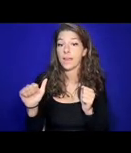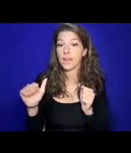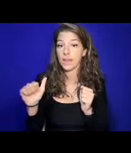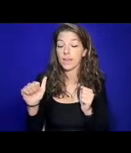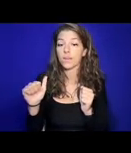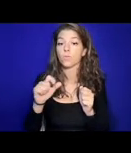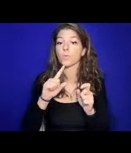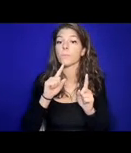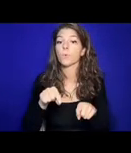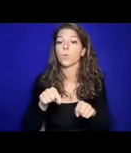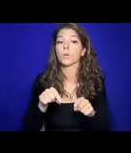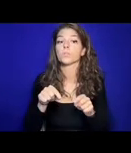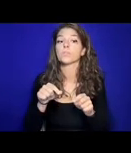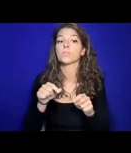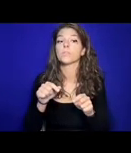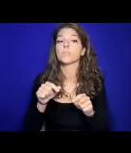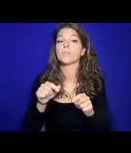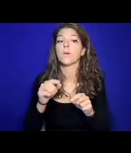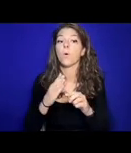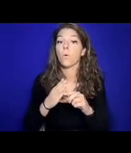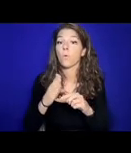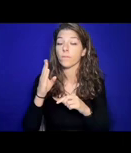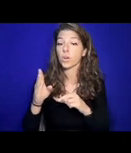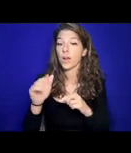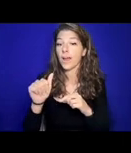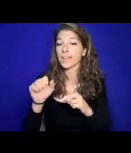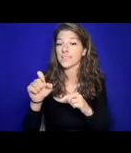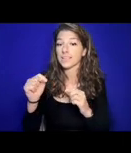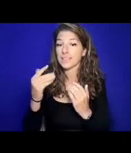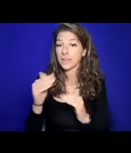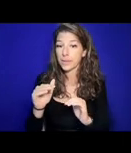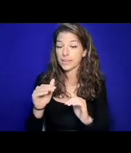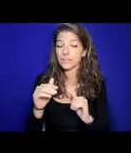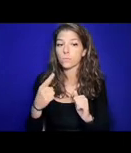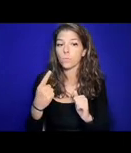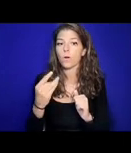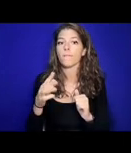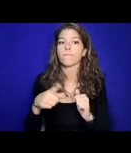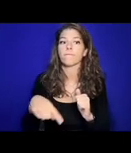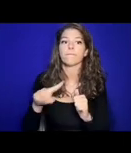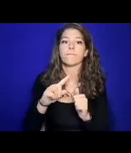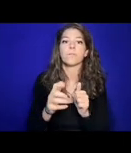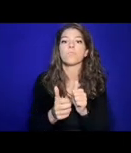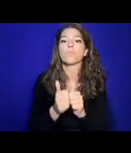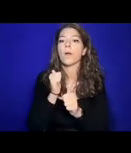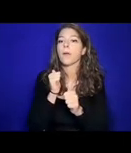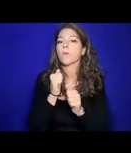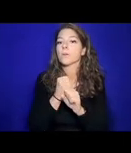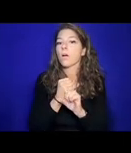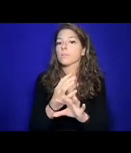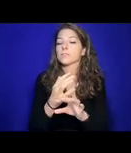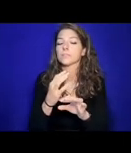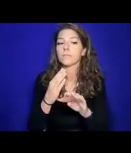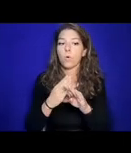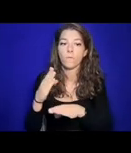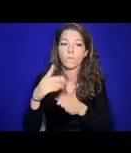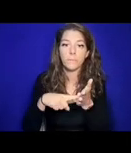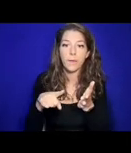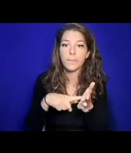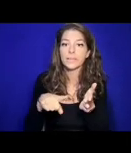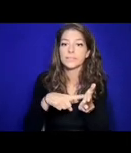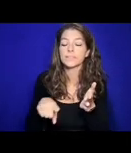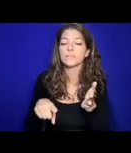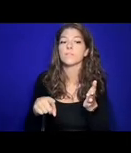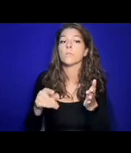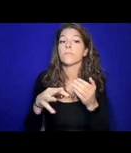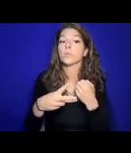SSA reports that being over asset limitations is one of the primary causes of overpayments. So